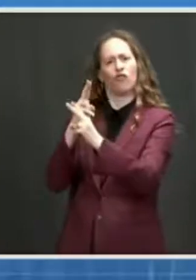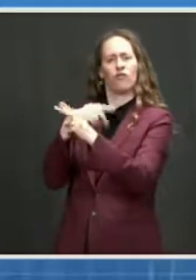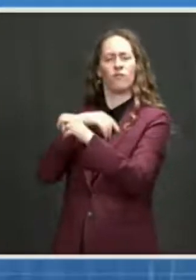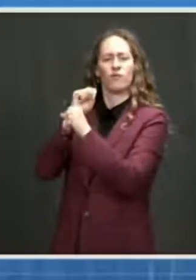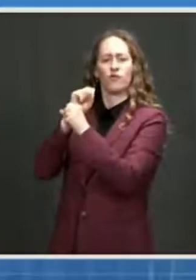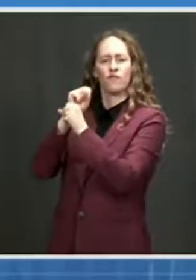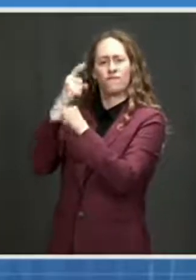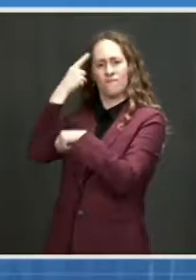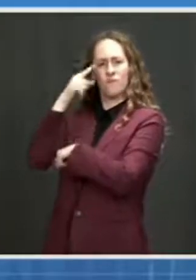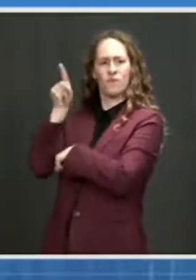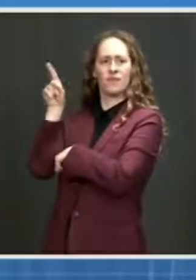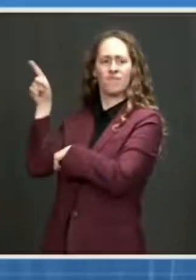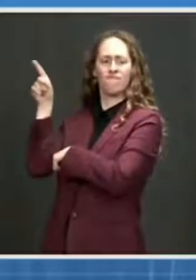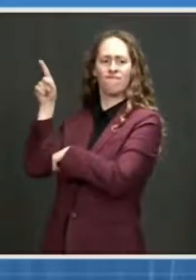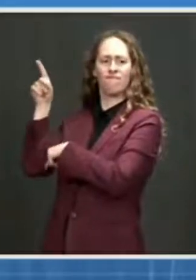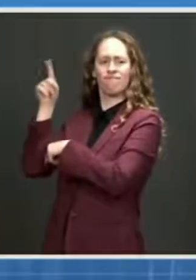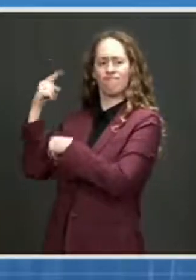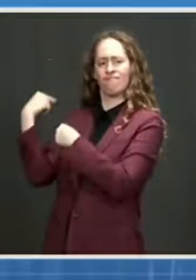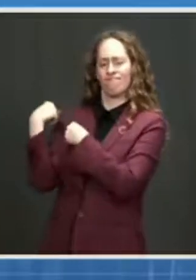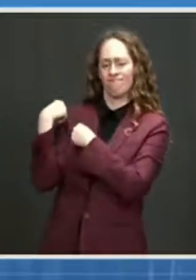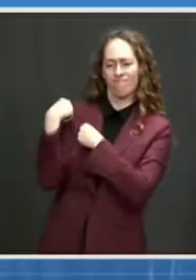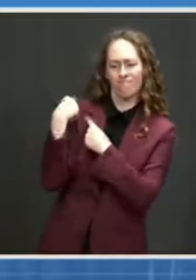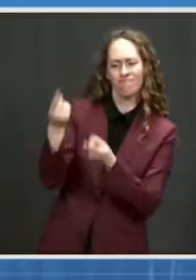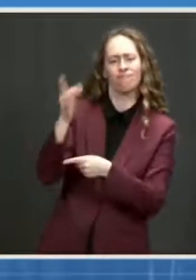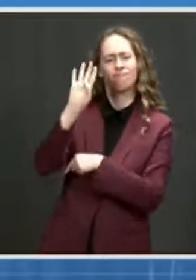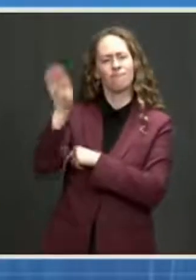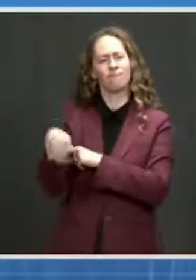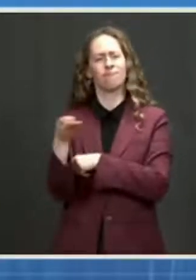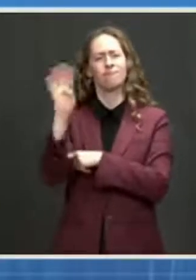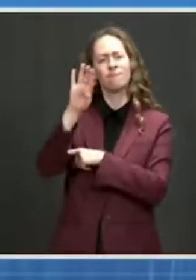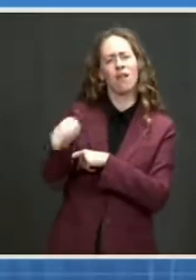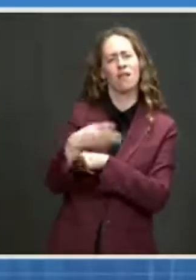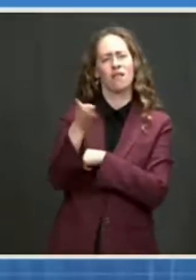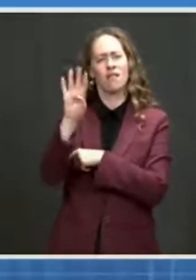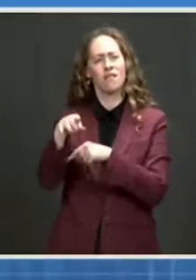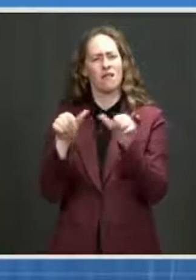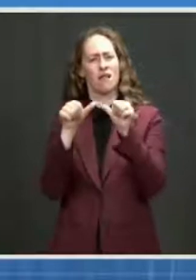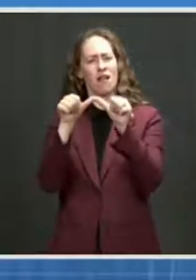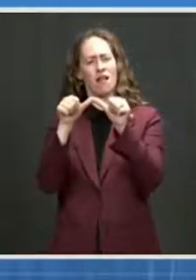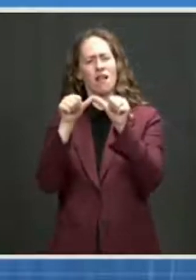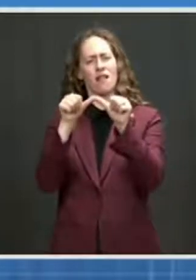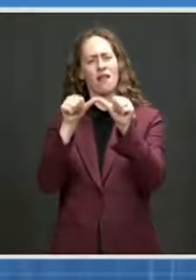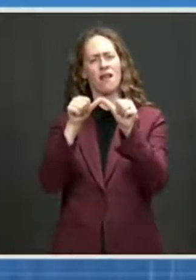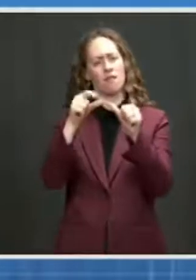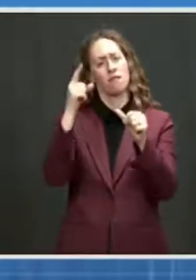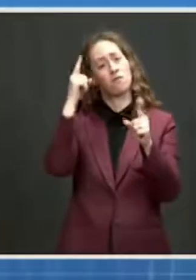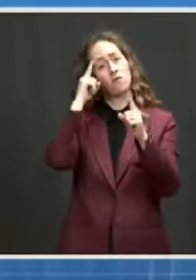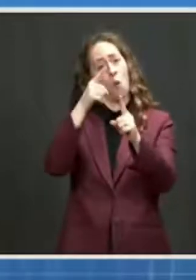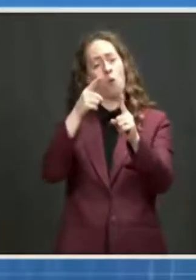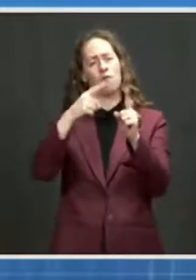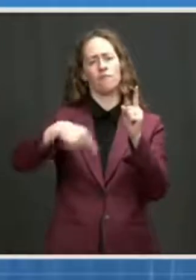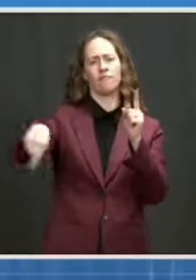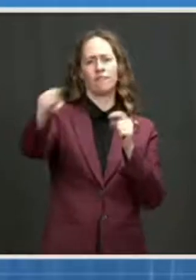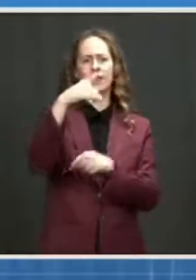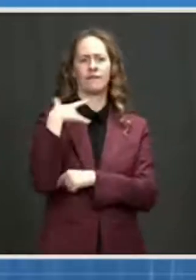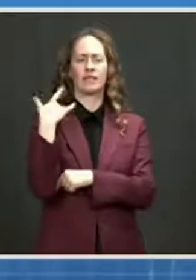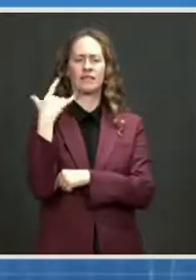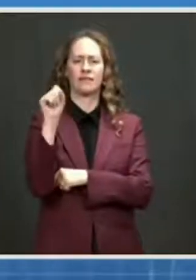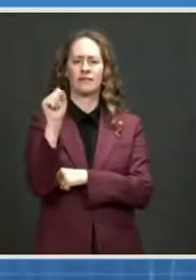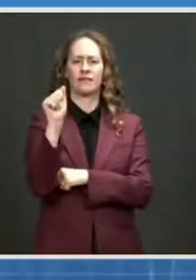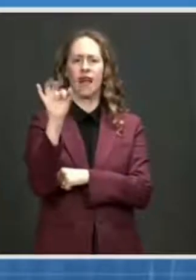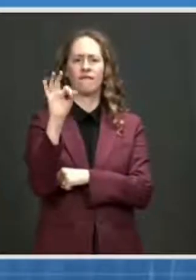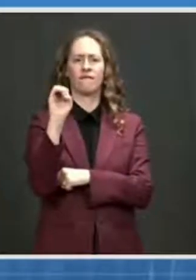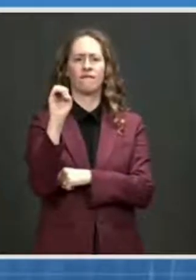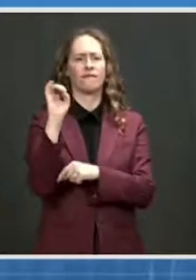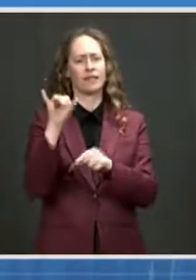night until Americans are able to feel safe again from this pandemic, that the pandemic becomes highly